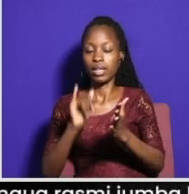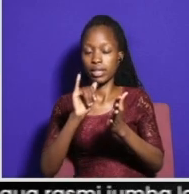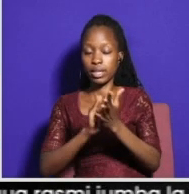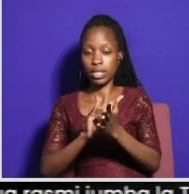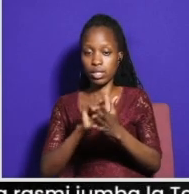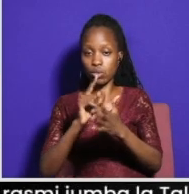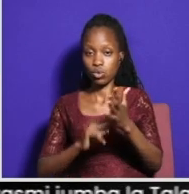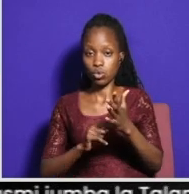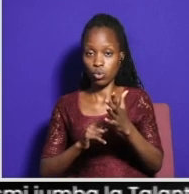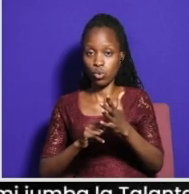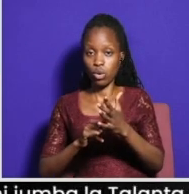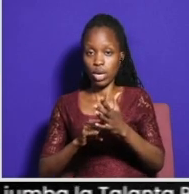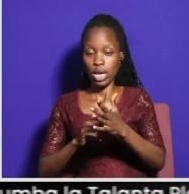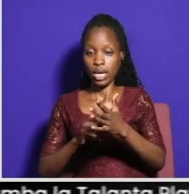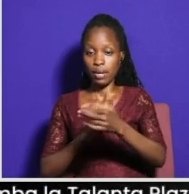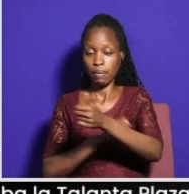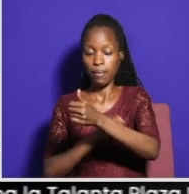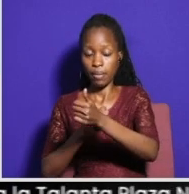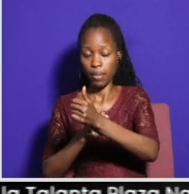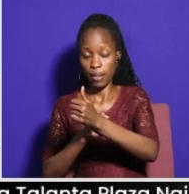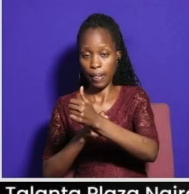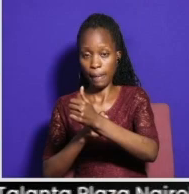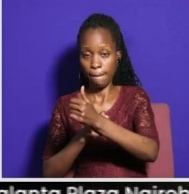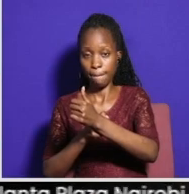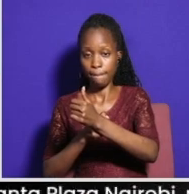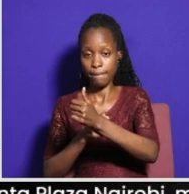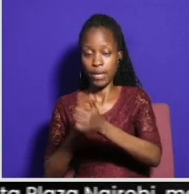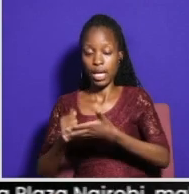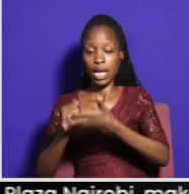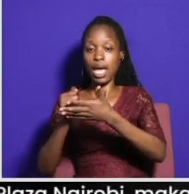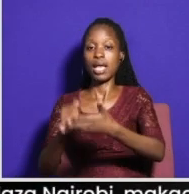forces behind the technical feasibility and commercial viability